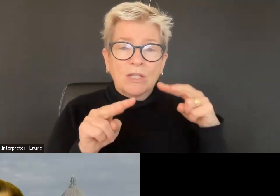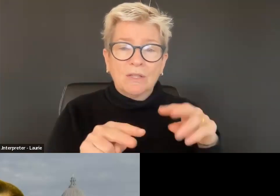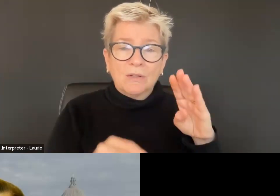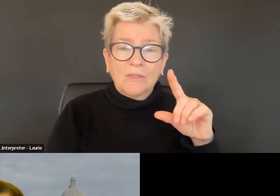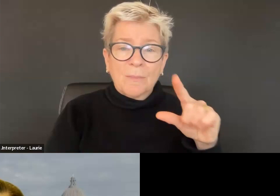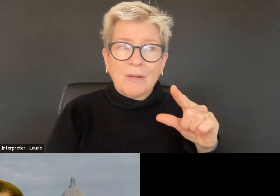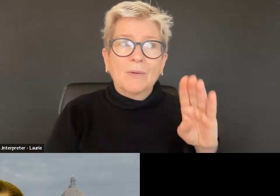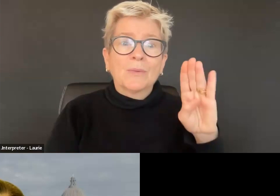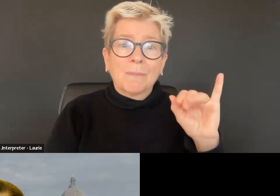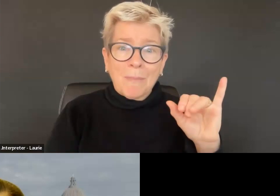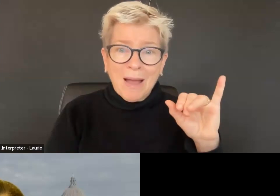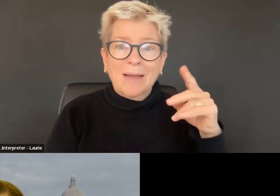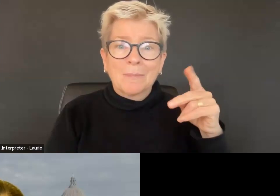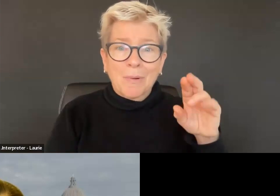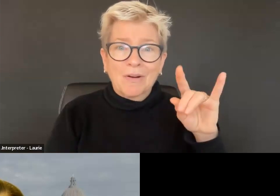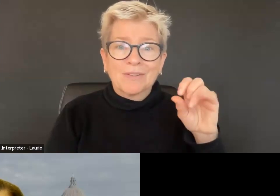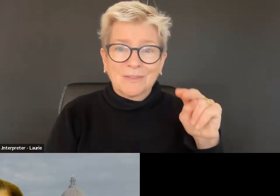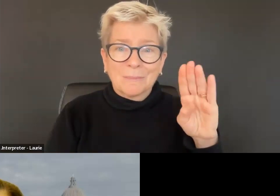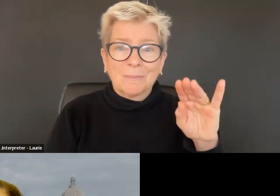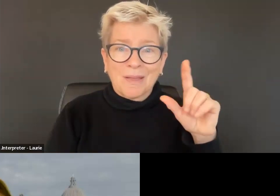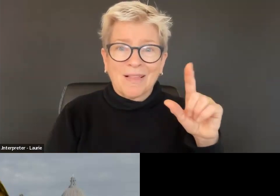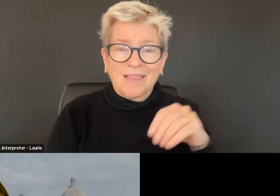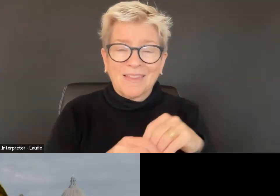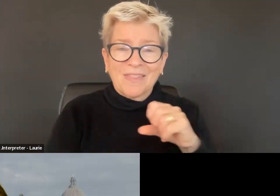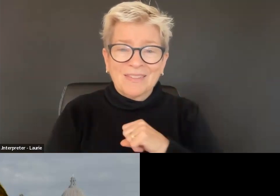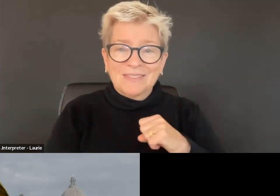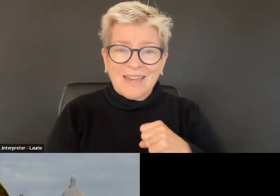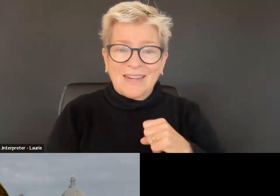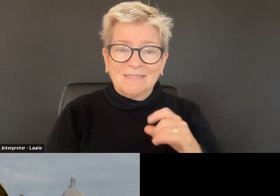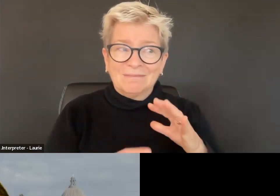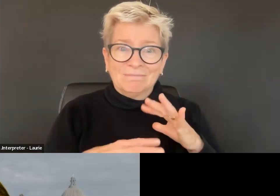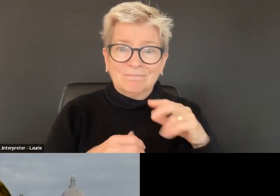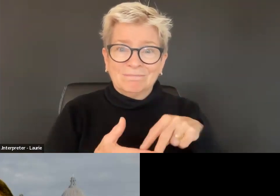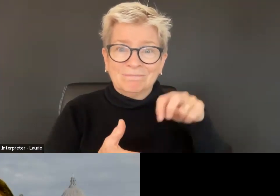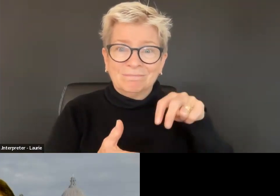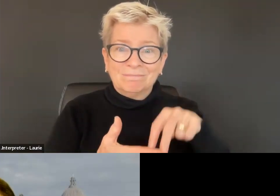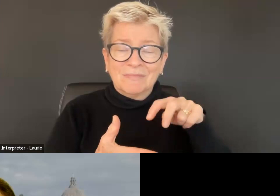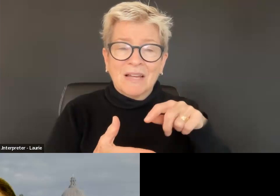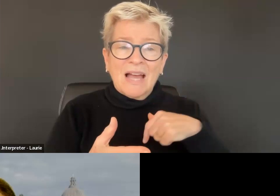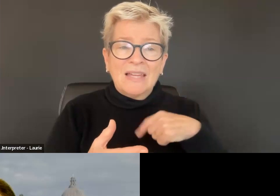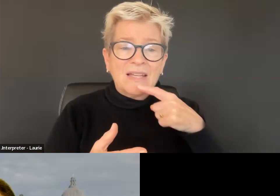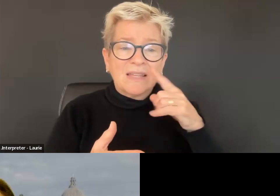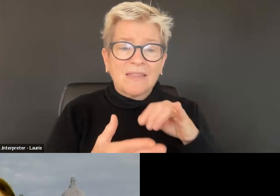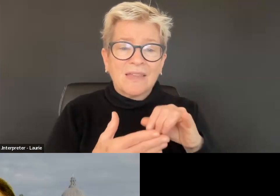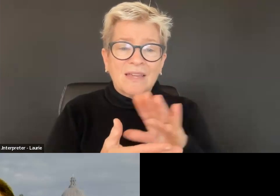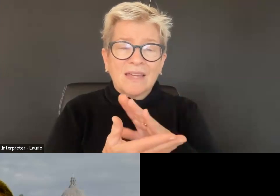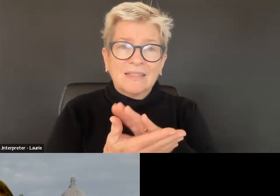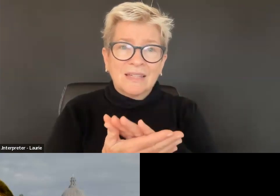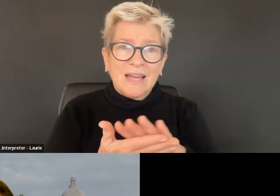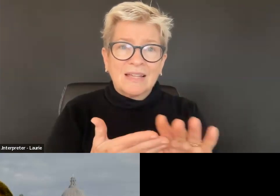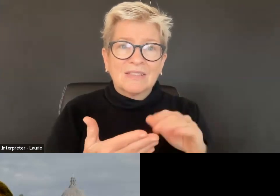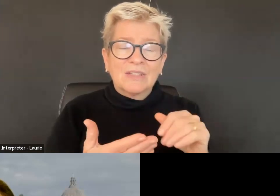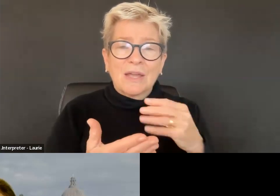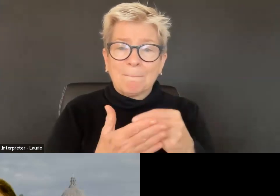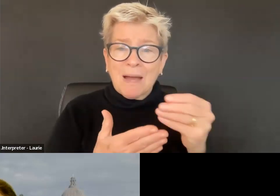was a bipartisan bill in the Senate. And I say that because it is nice to get buy-in from as many people